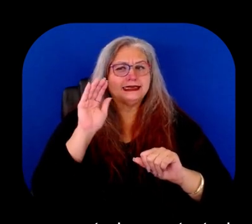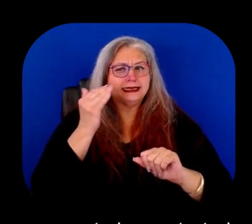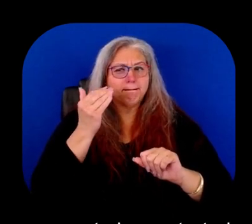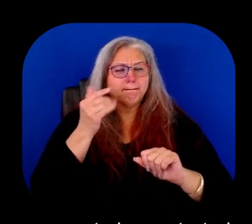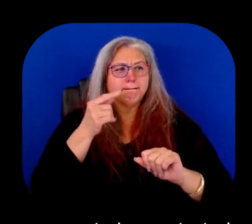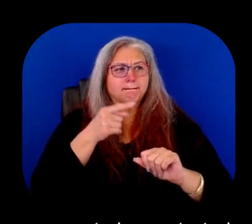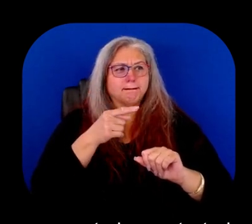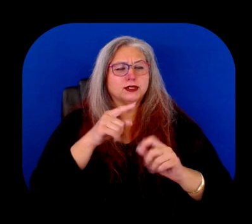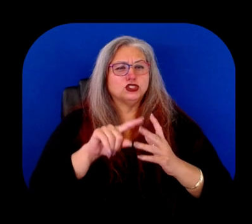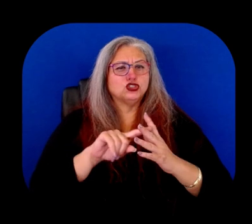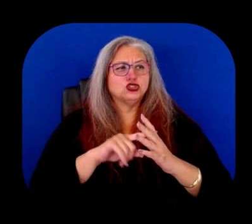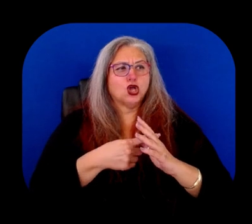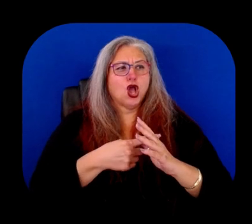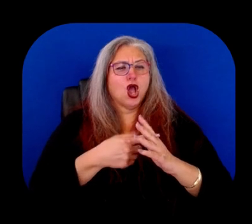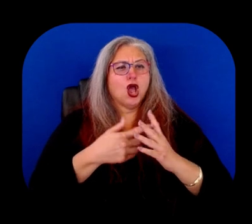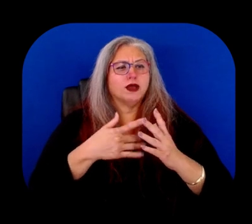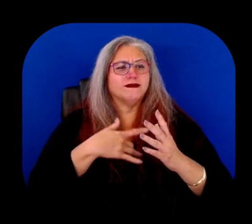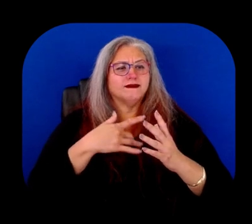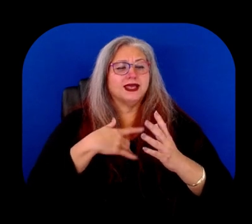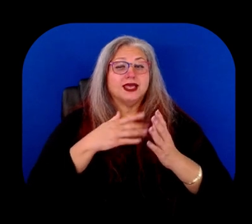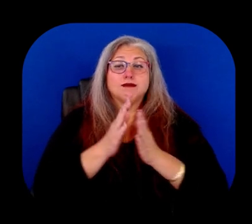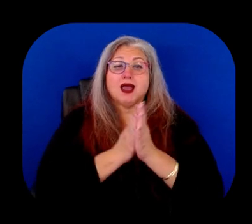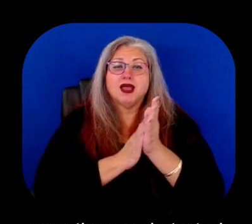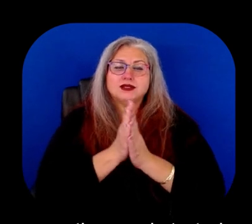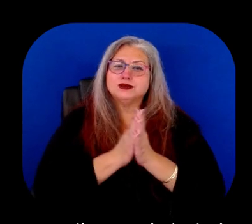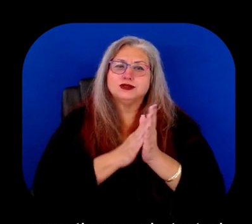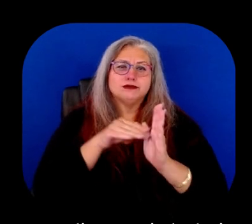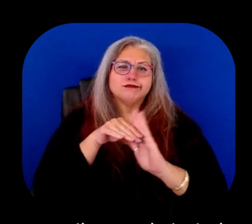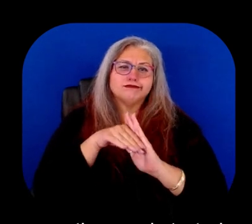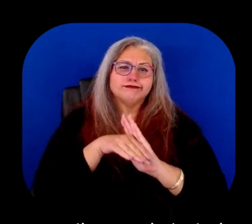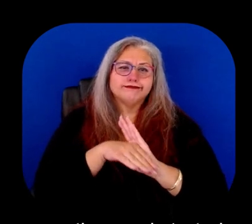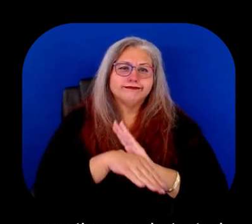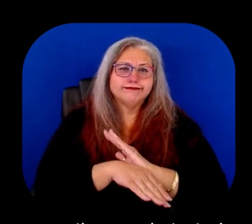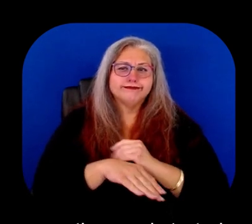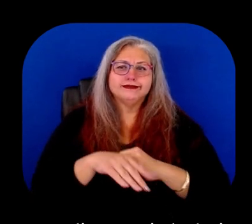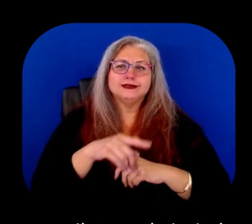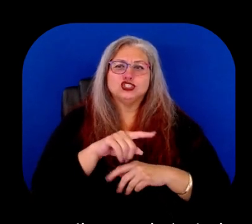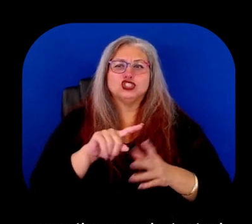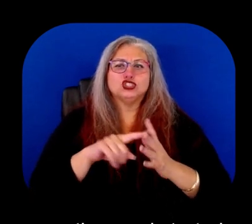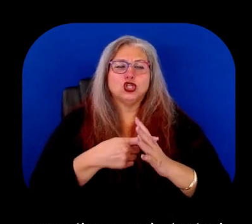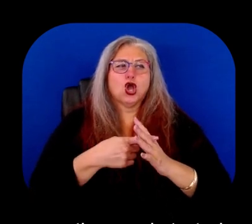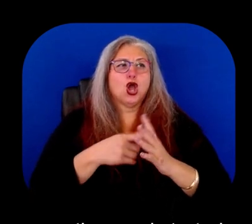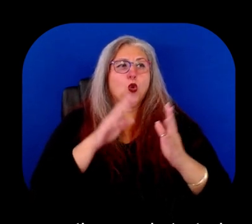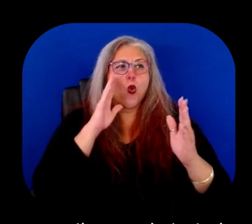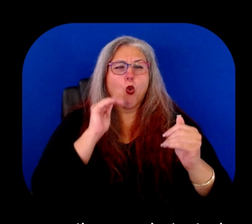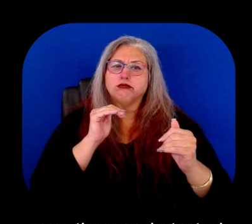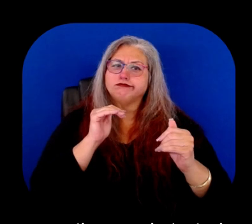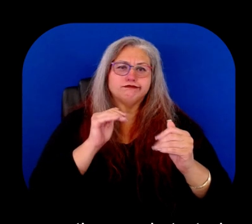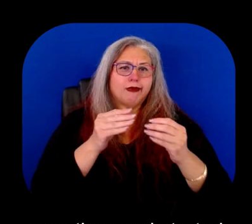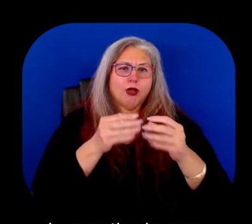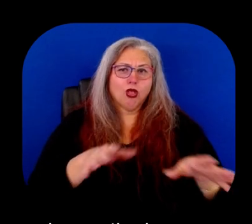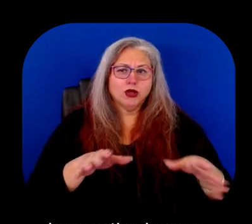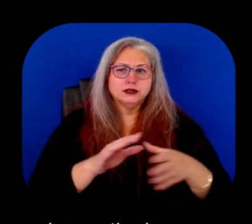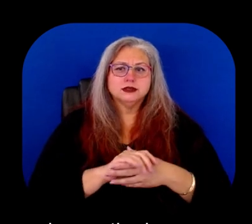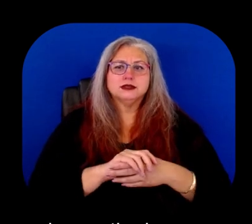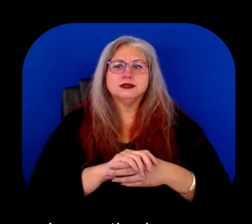to have started to lose her passion over time and started to lose hope,